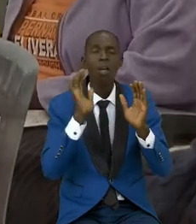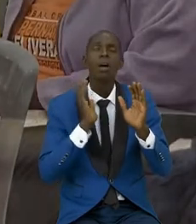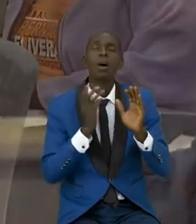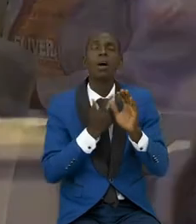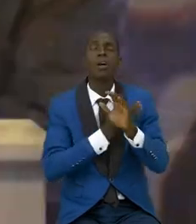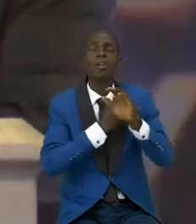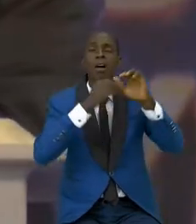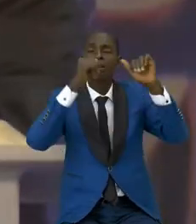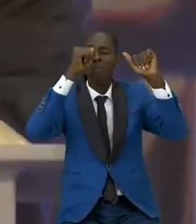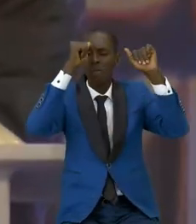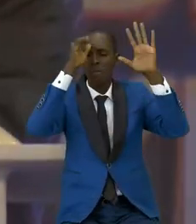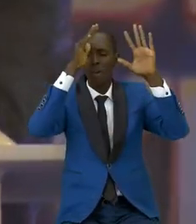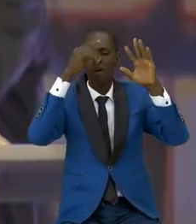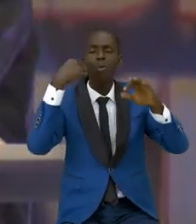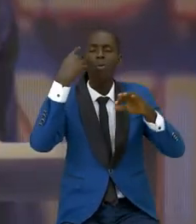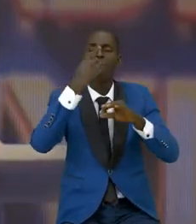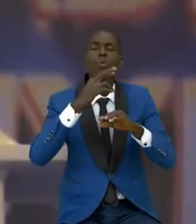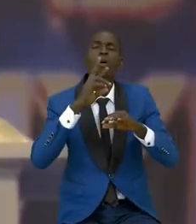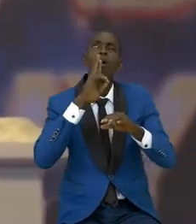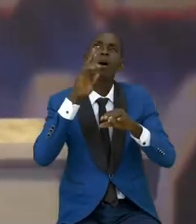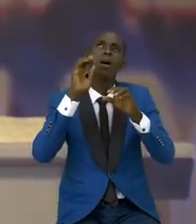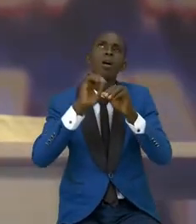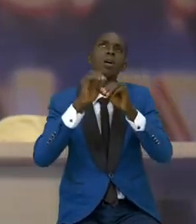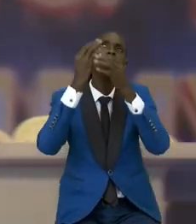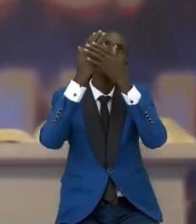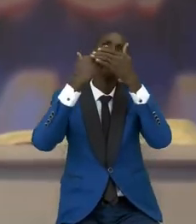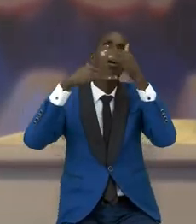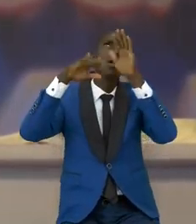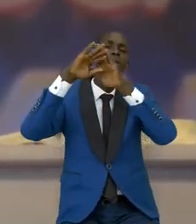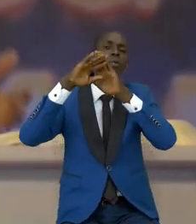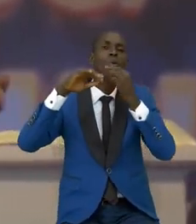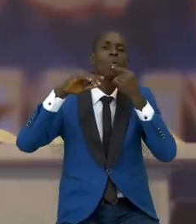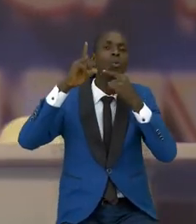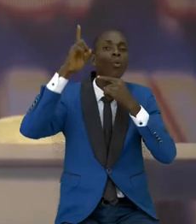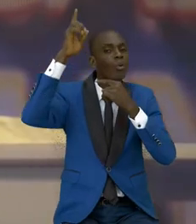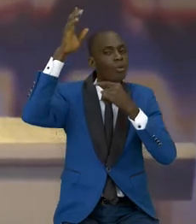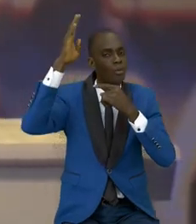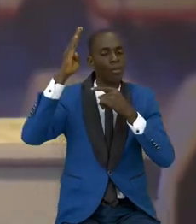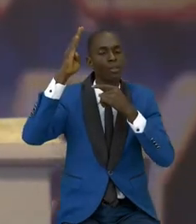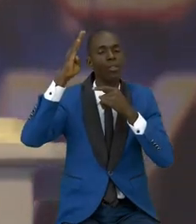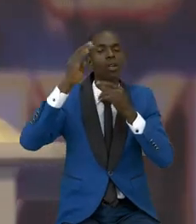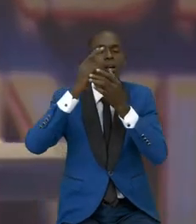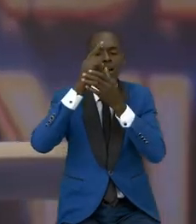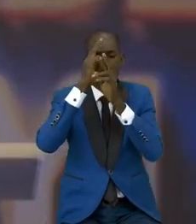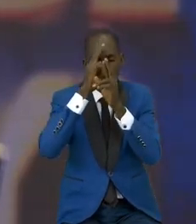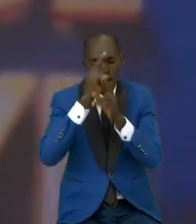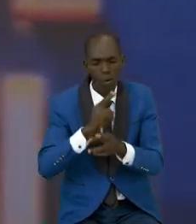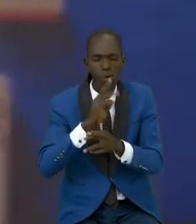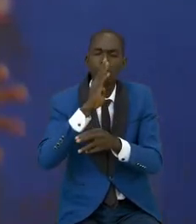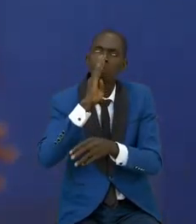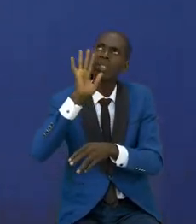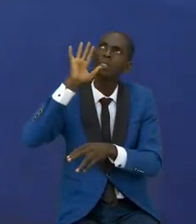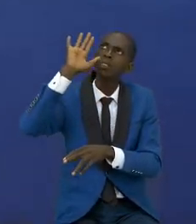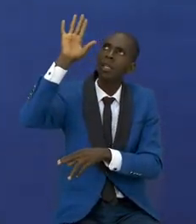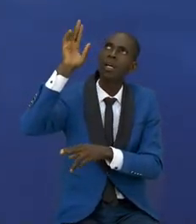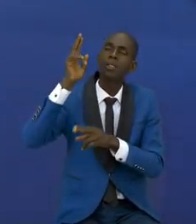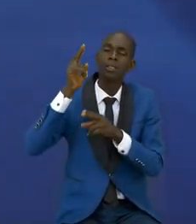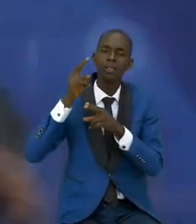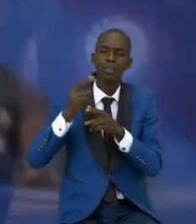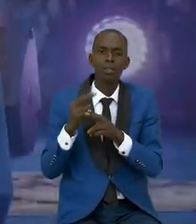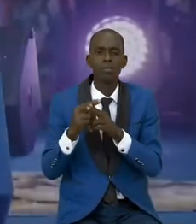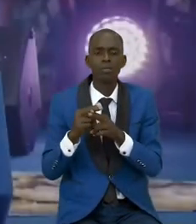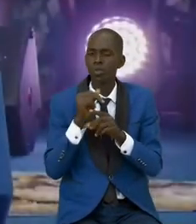that's about God. Then you say, hallowed be thy name. Don't talk about yourself yet. That's about